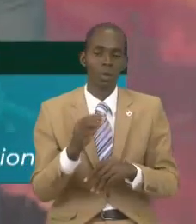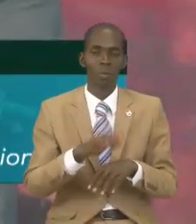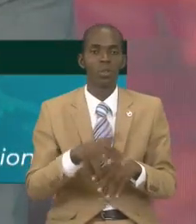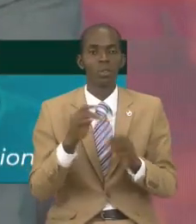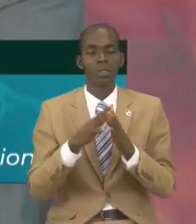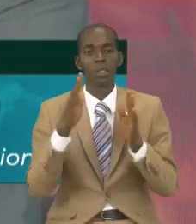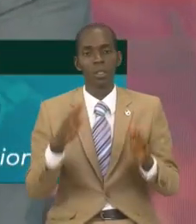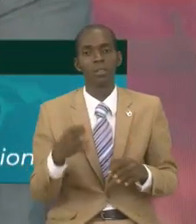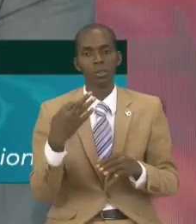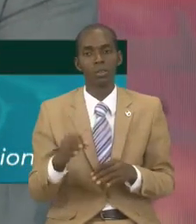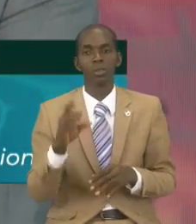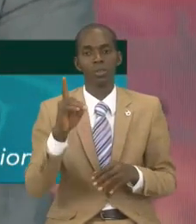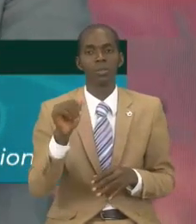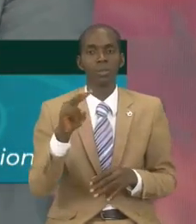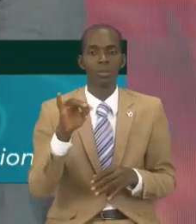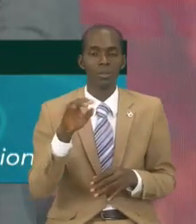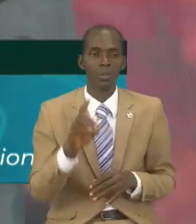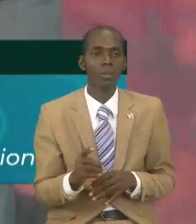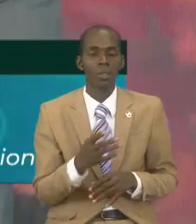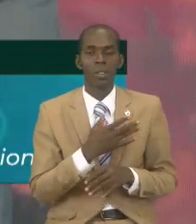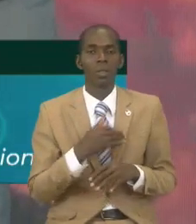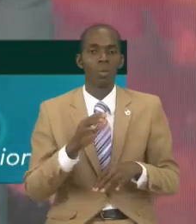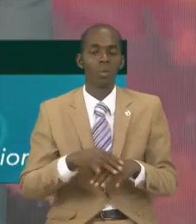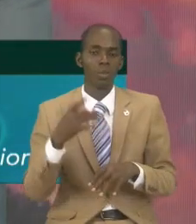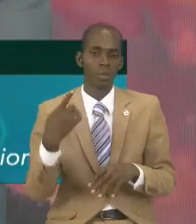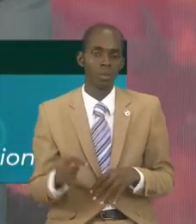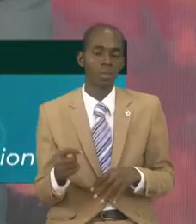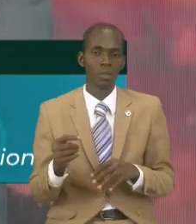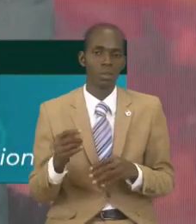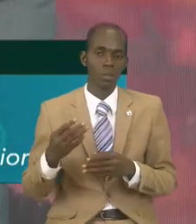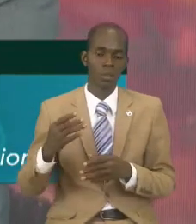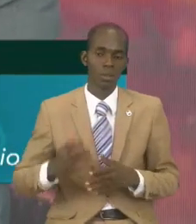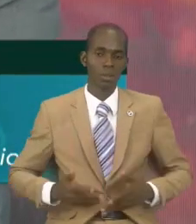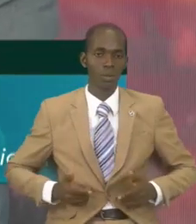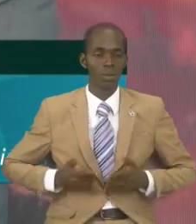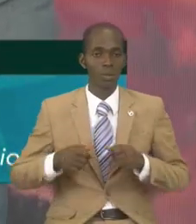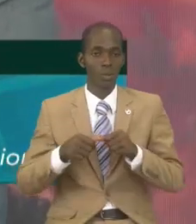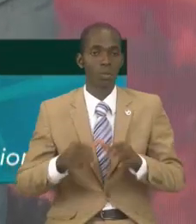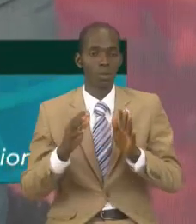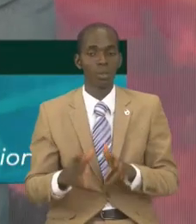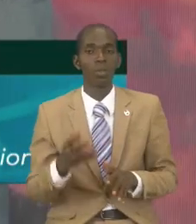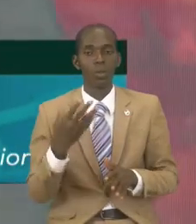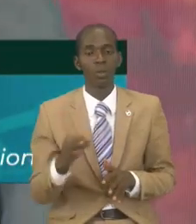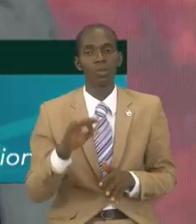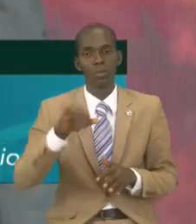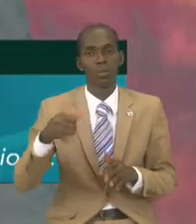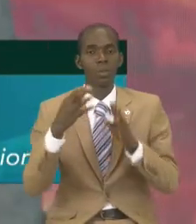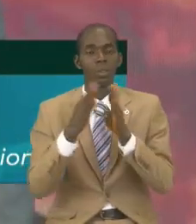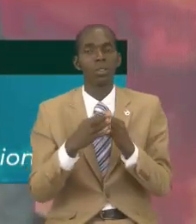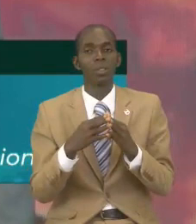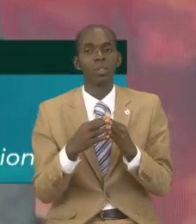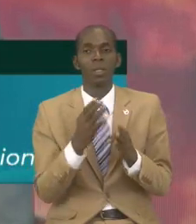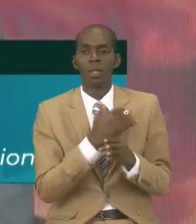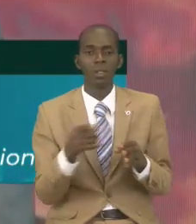of Jerusalem the spirit of grace and of supplications. And they shall